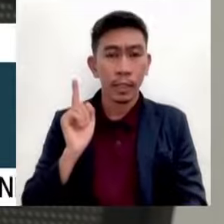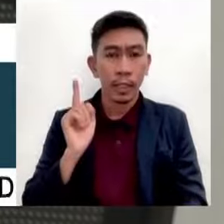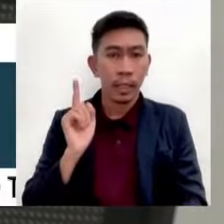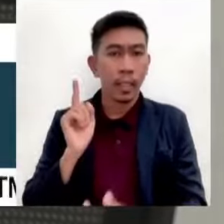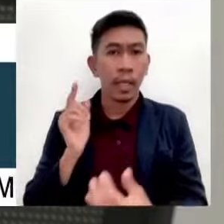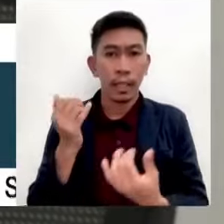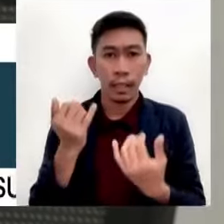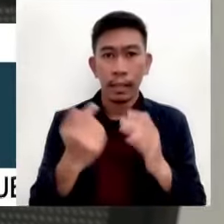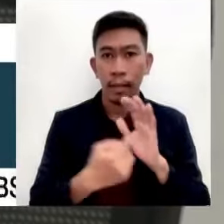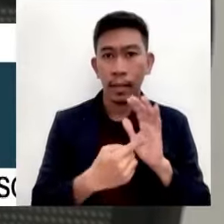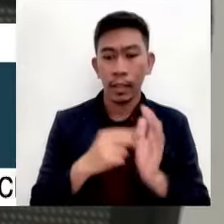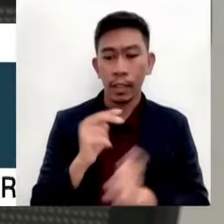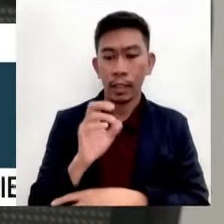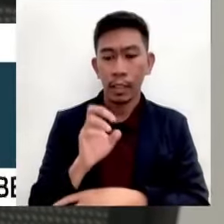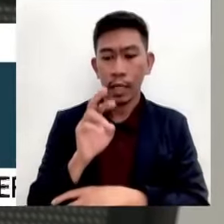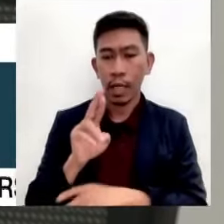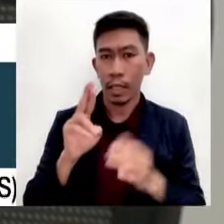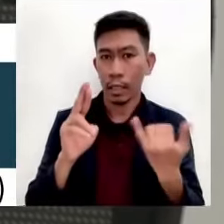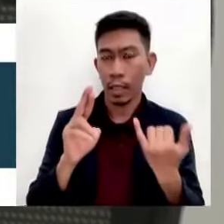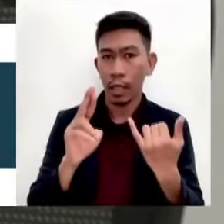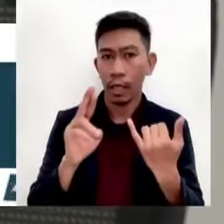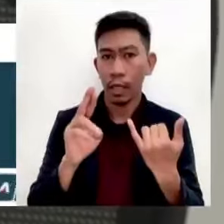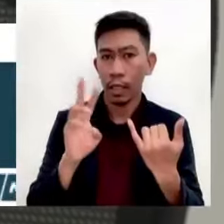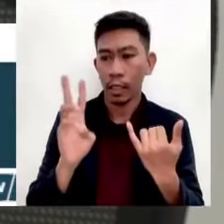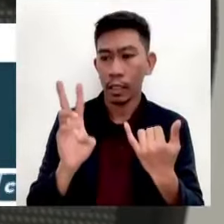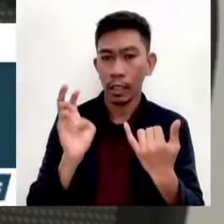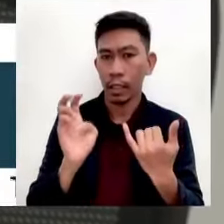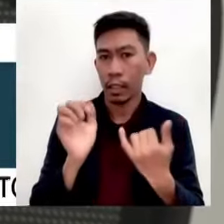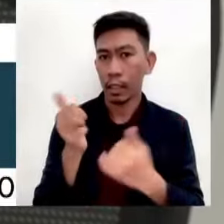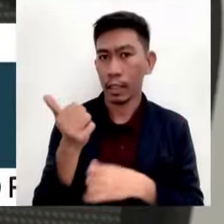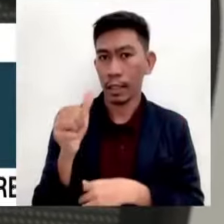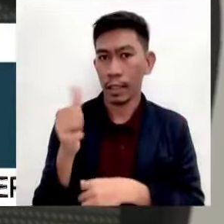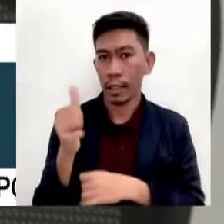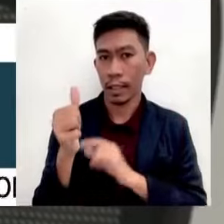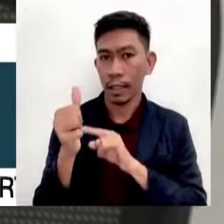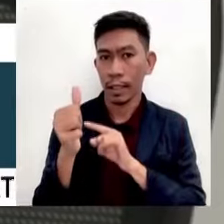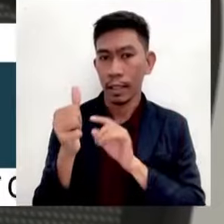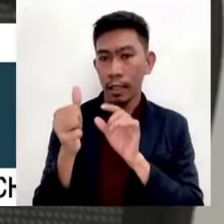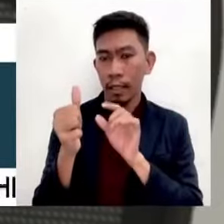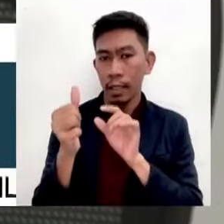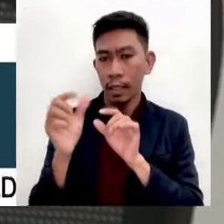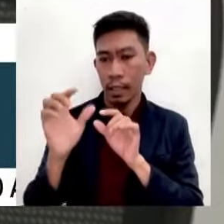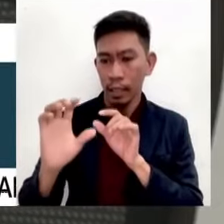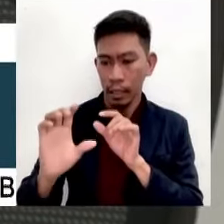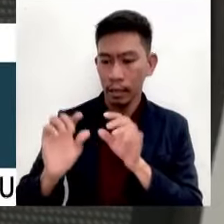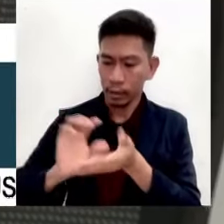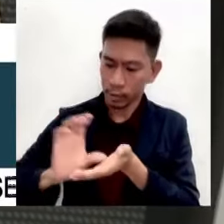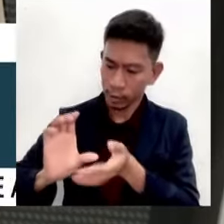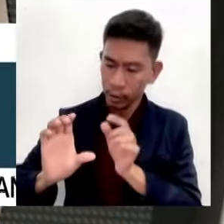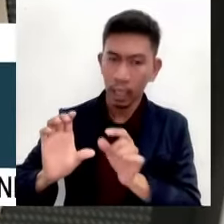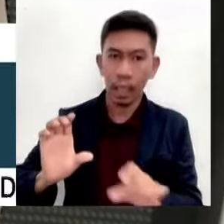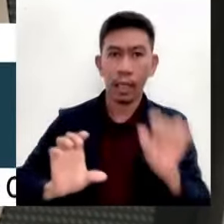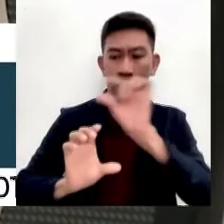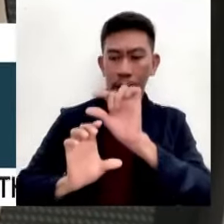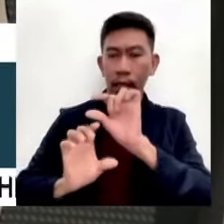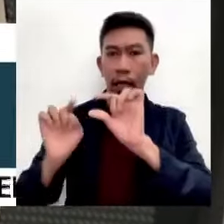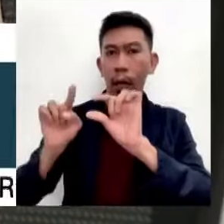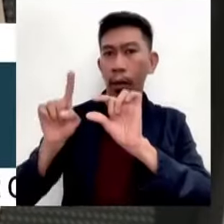ay ngayon ay 610. Nagdagdag ka ng 100. Okay? Maraming